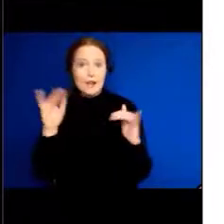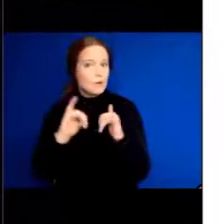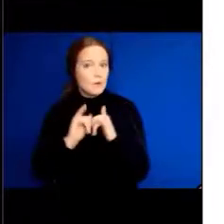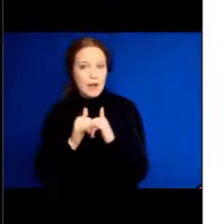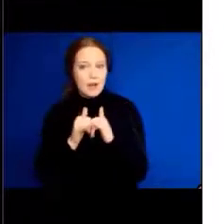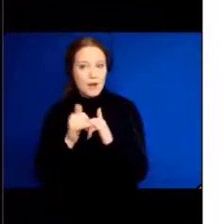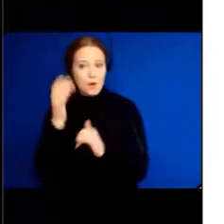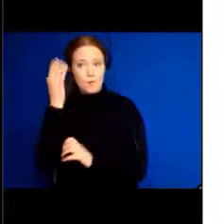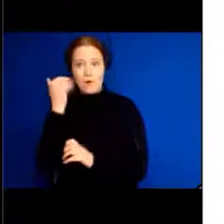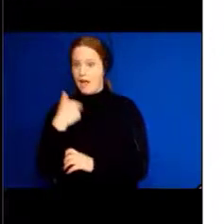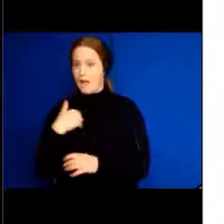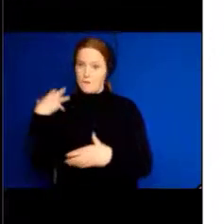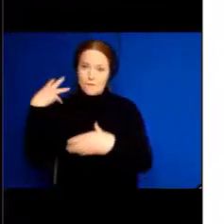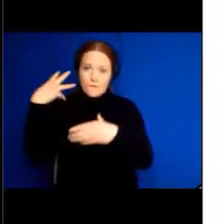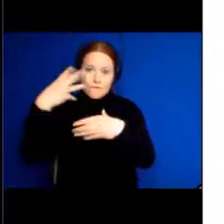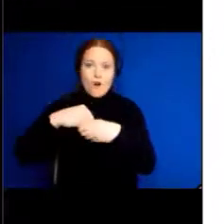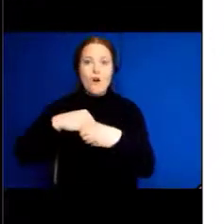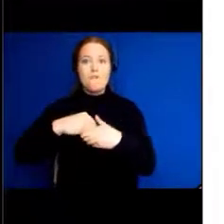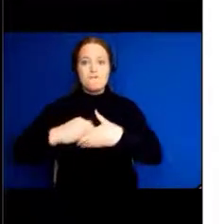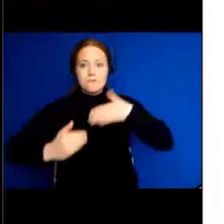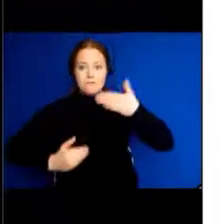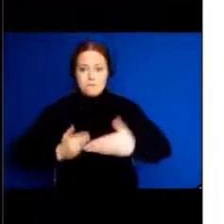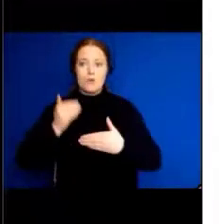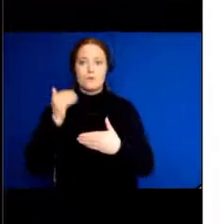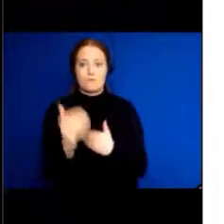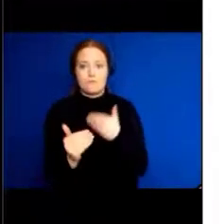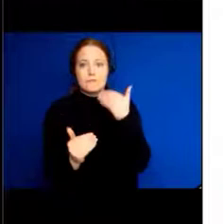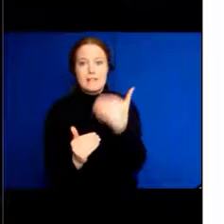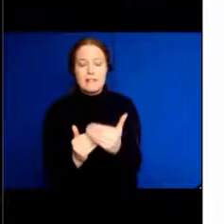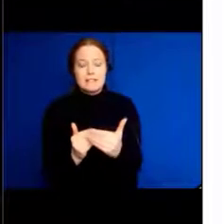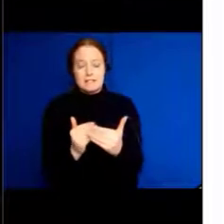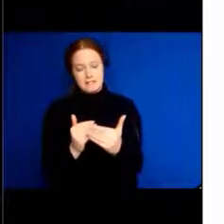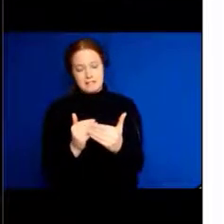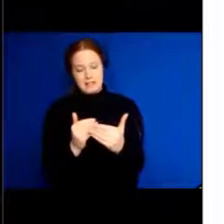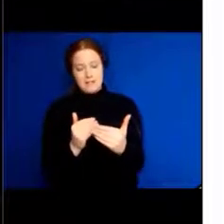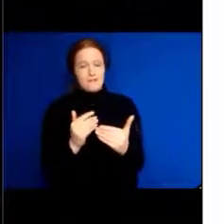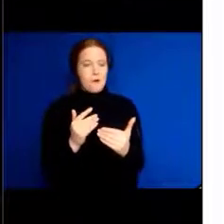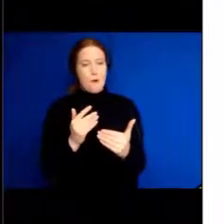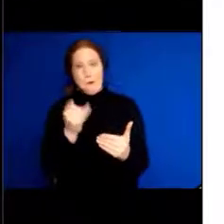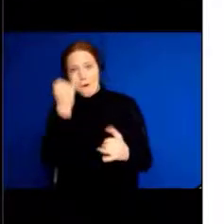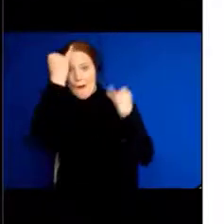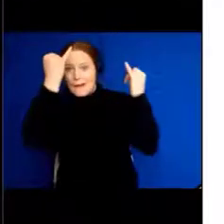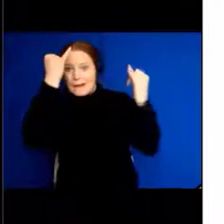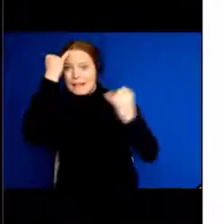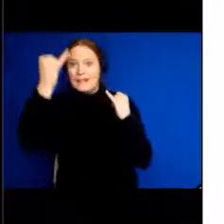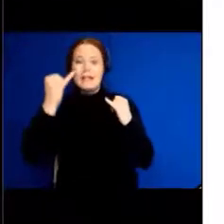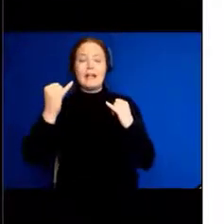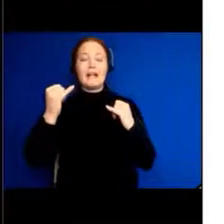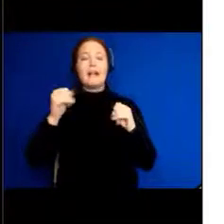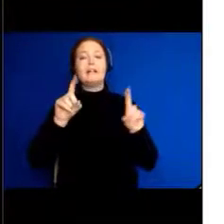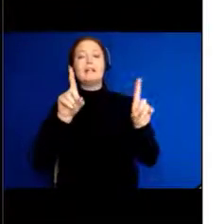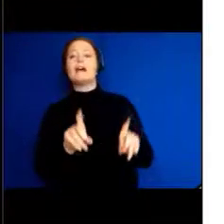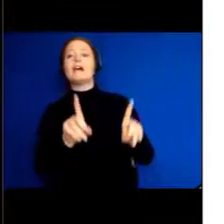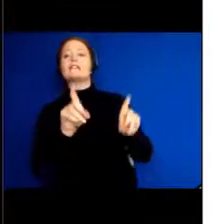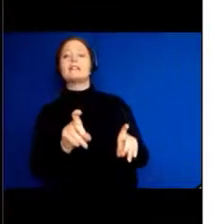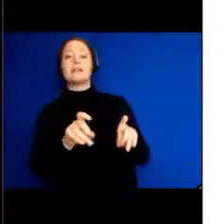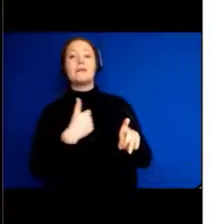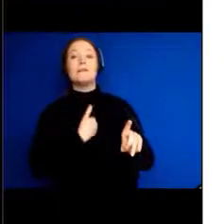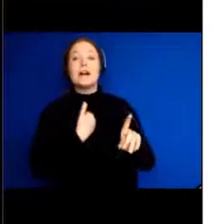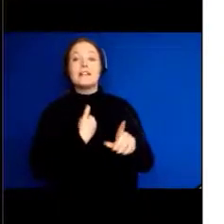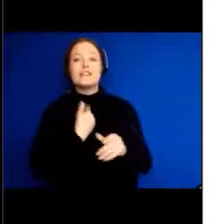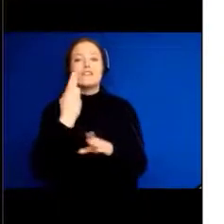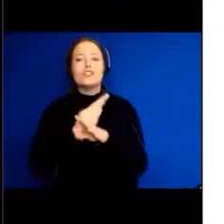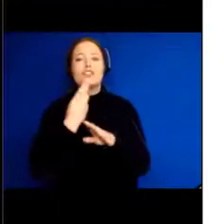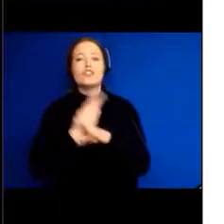engrossed in the process of experimenting, and I did some scraping there, and I'd never done that